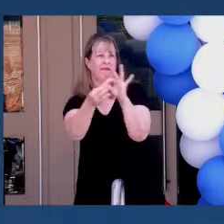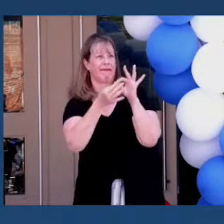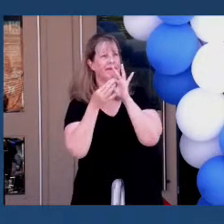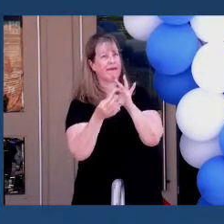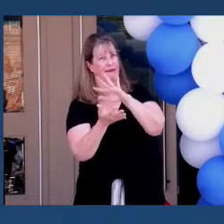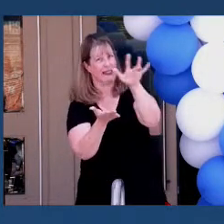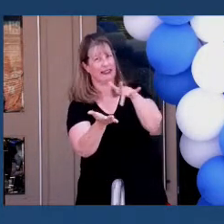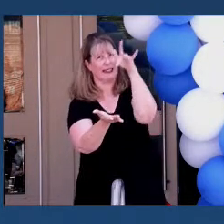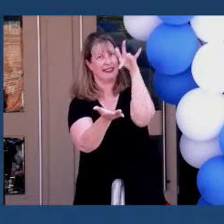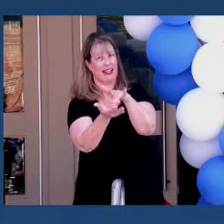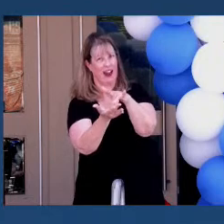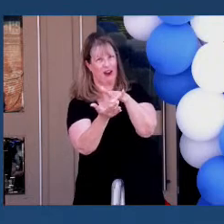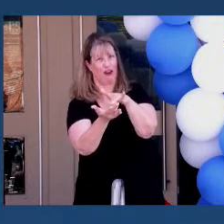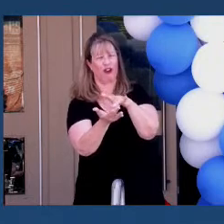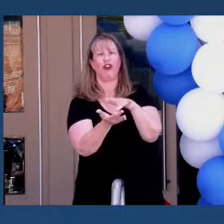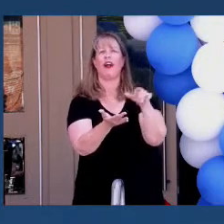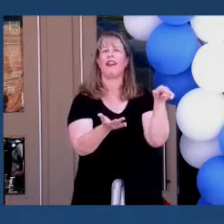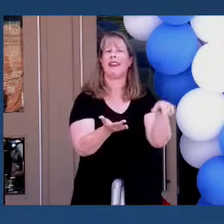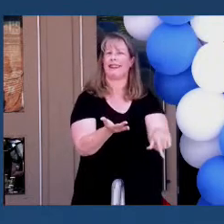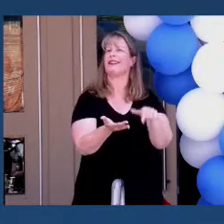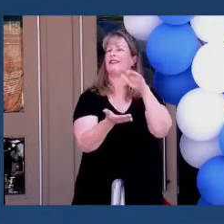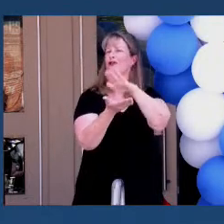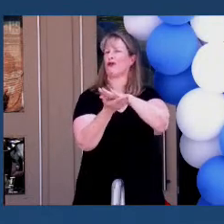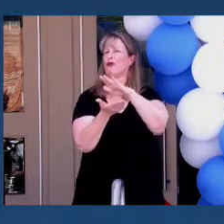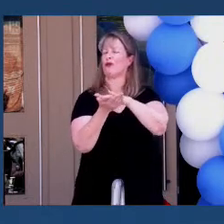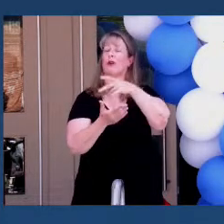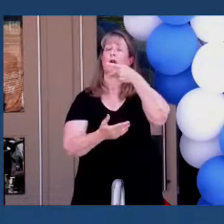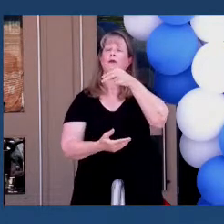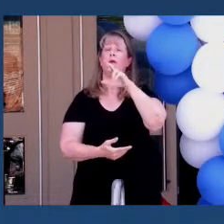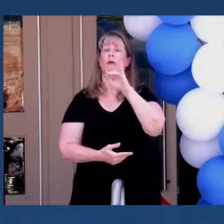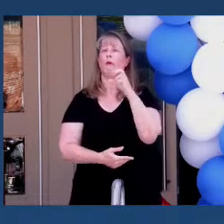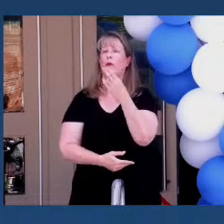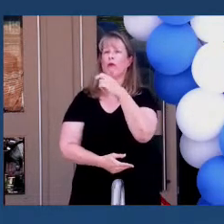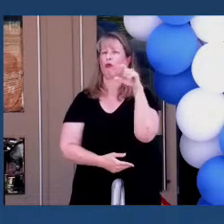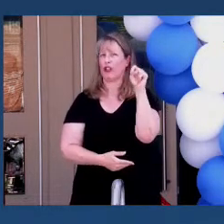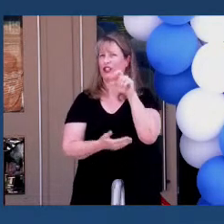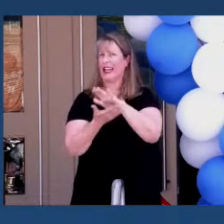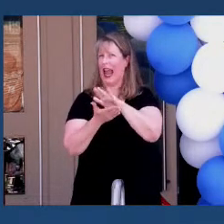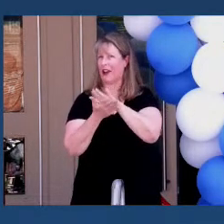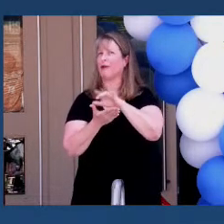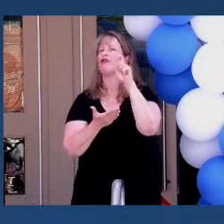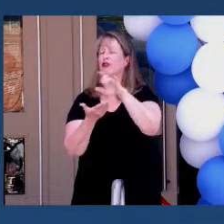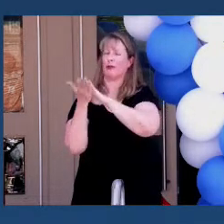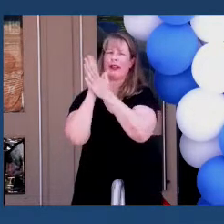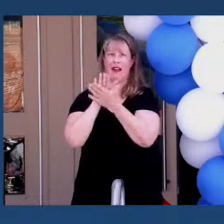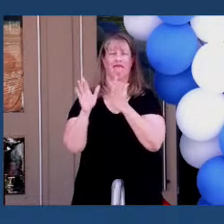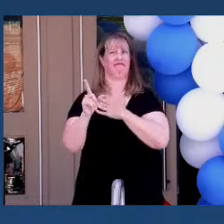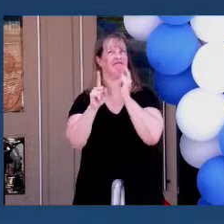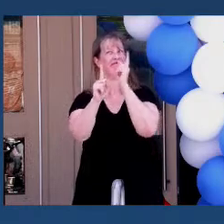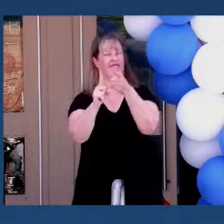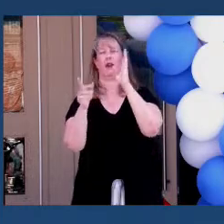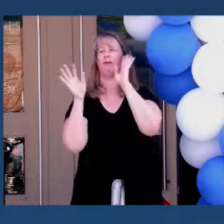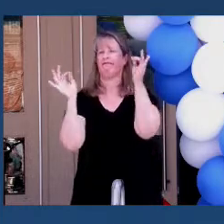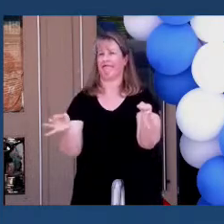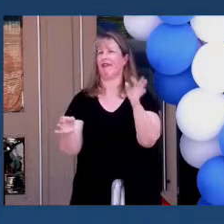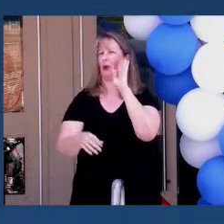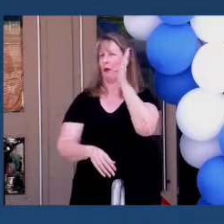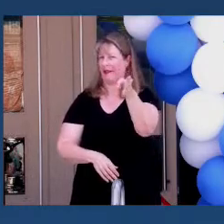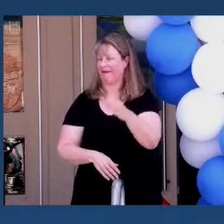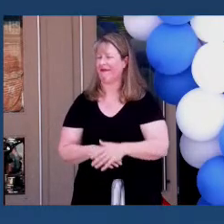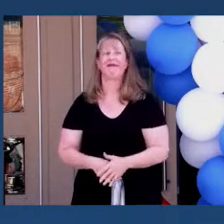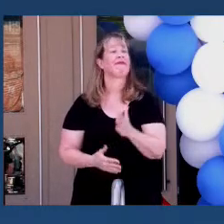hub that Pritchett Academy should be, and I'm going to do just that. Thank you.